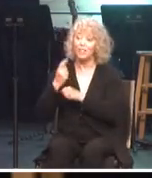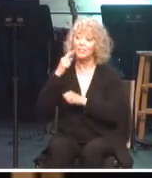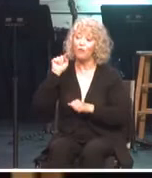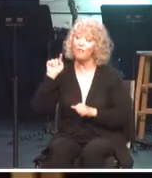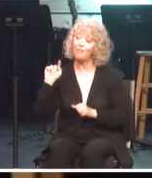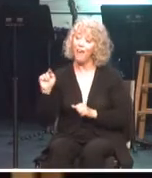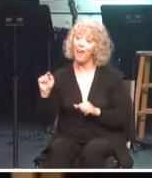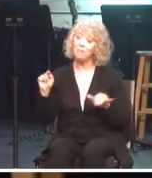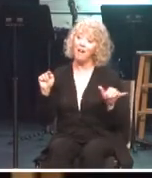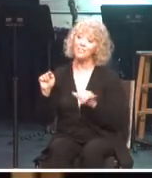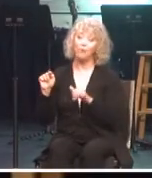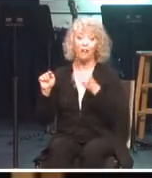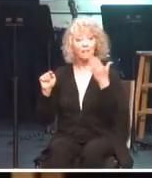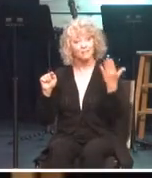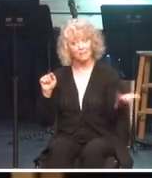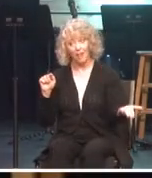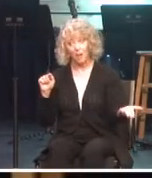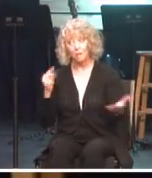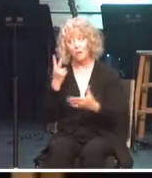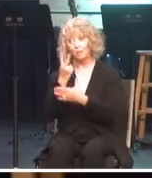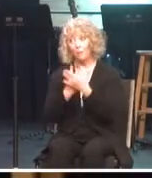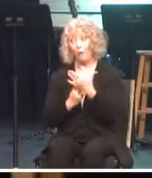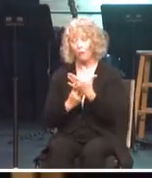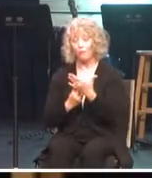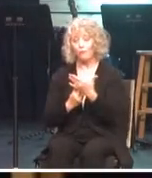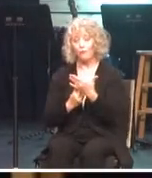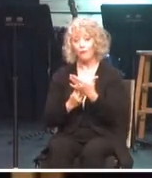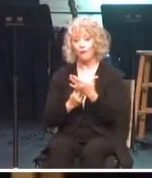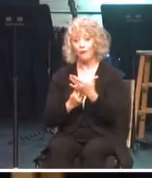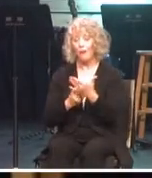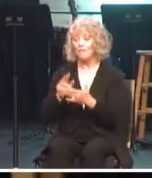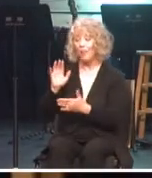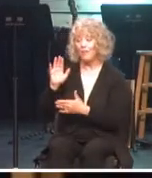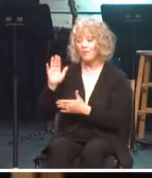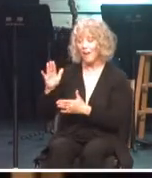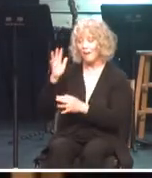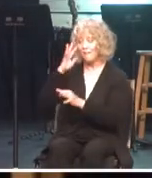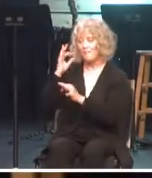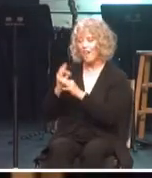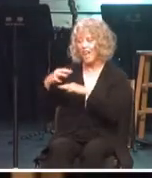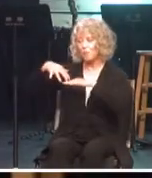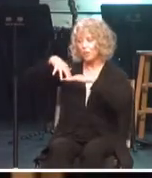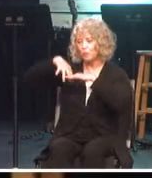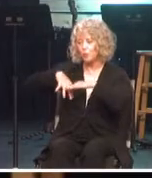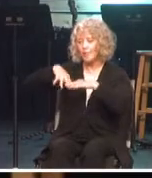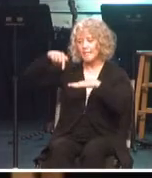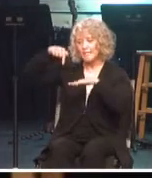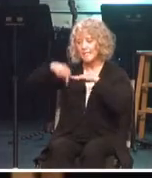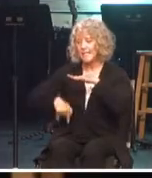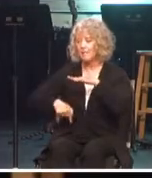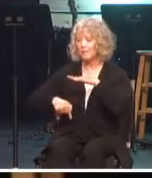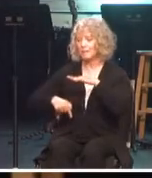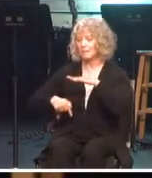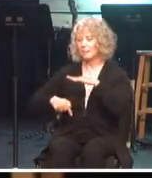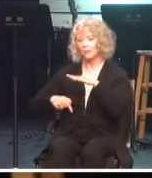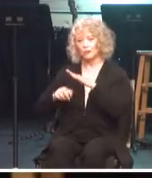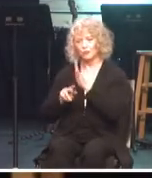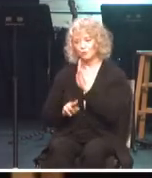for them. It's meant to further their faith, to grow them, to humble